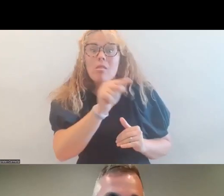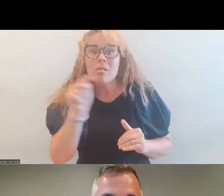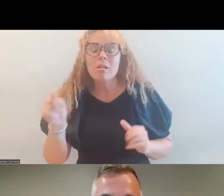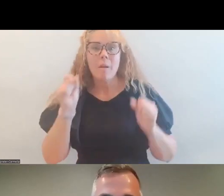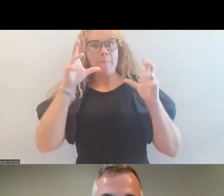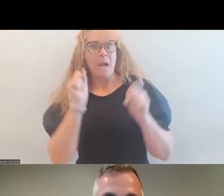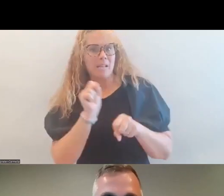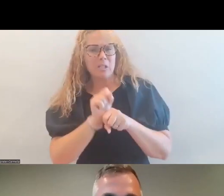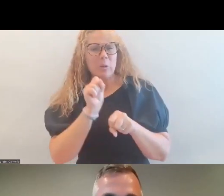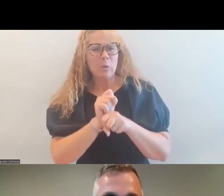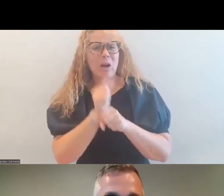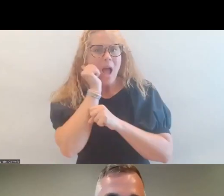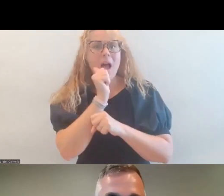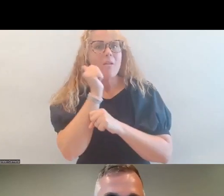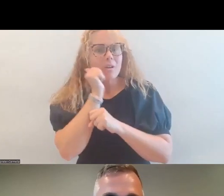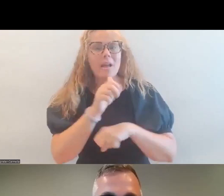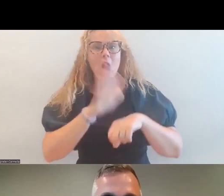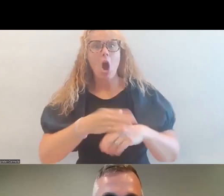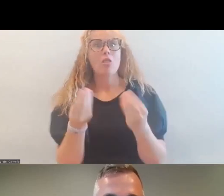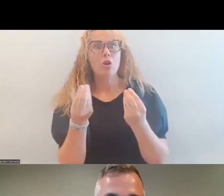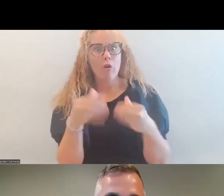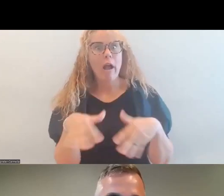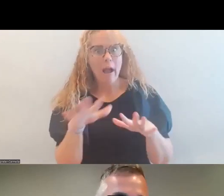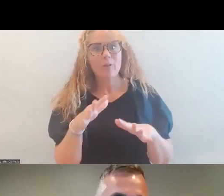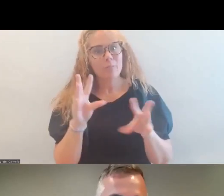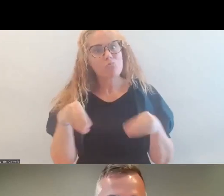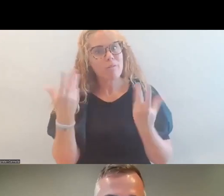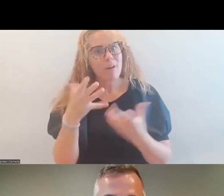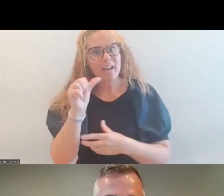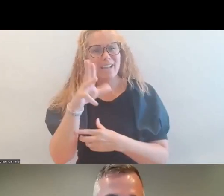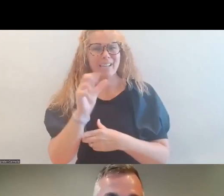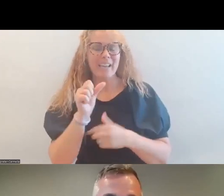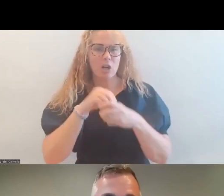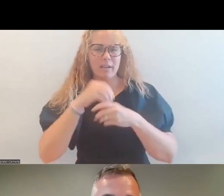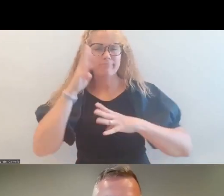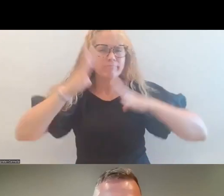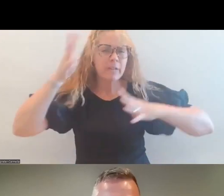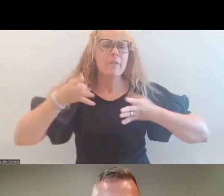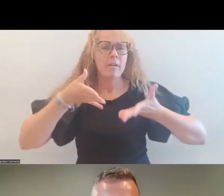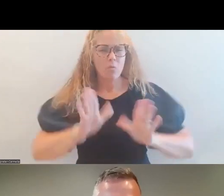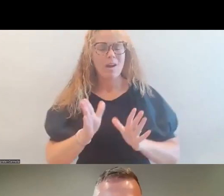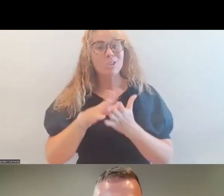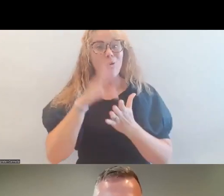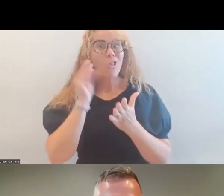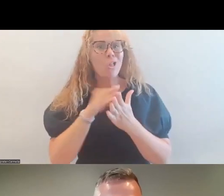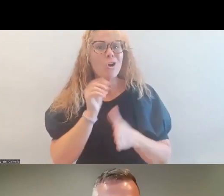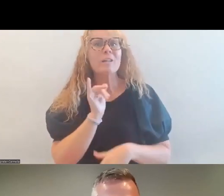amazing work every single day on the ground and providing care for people in very innovative ways. And so learning from them,